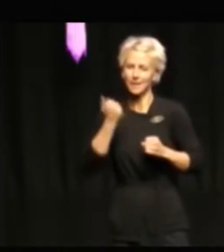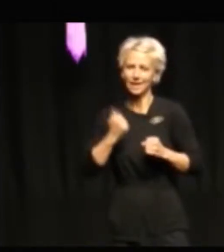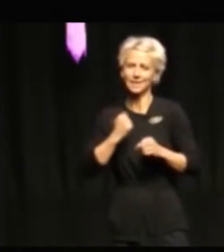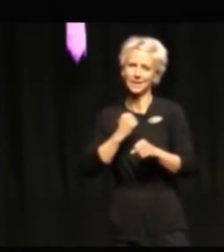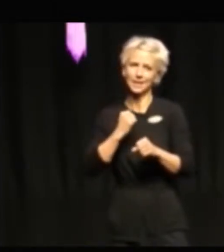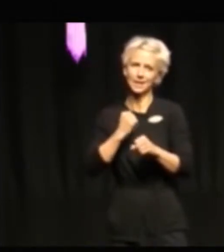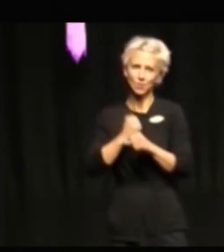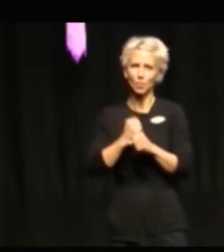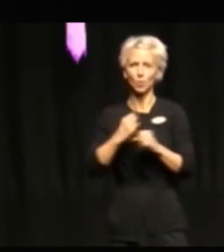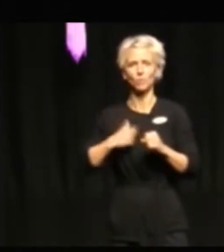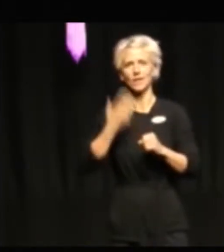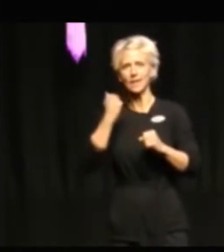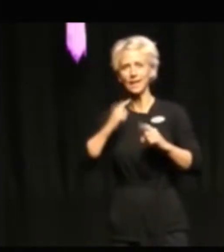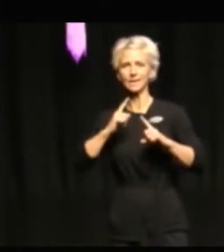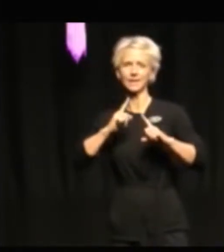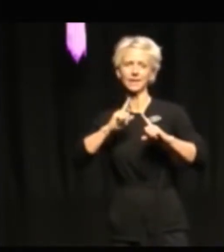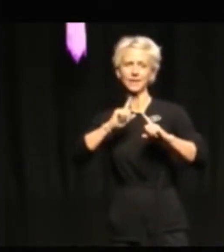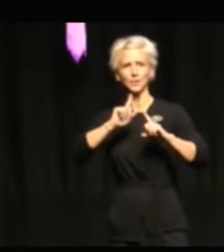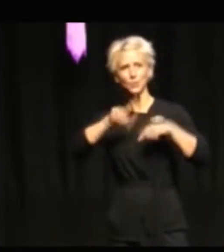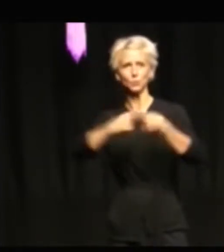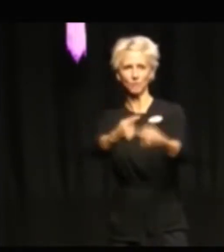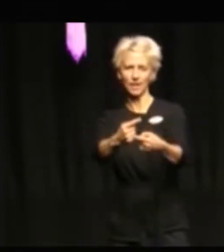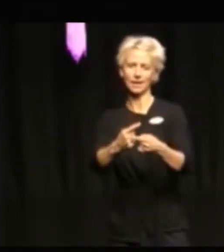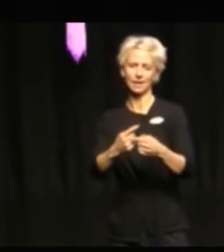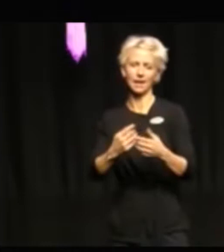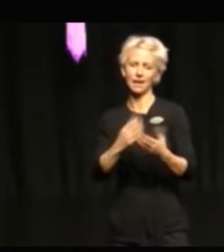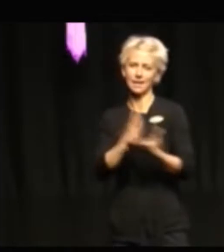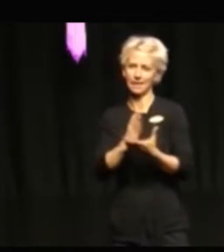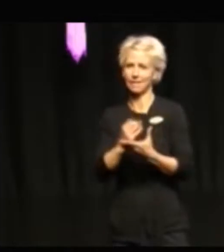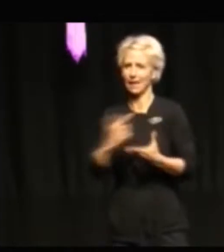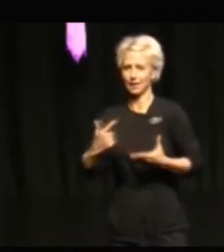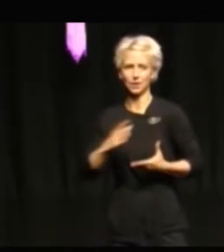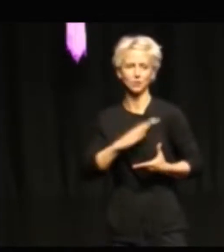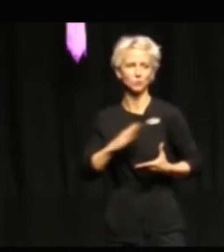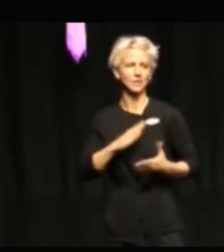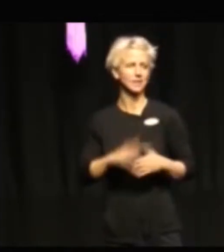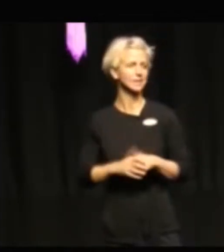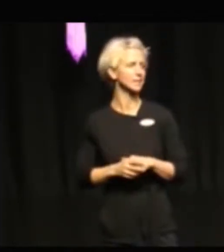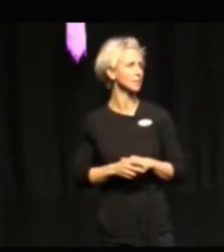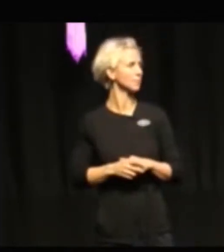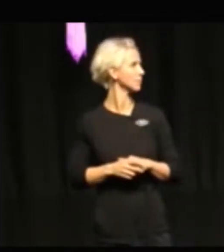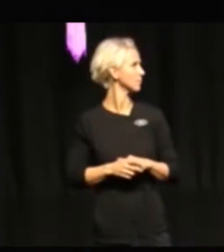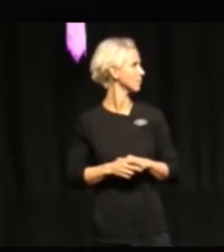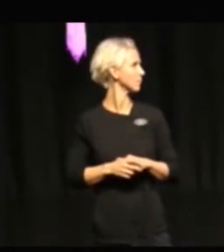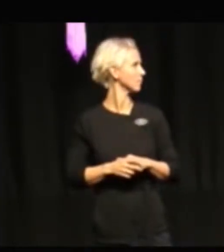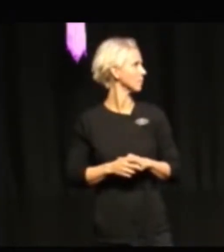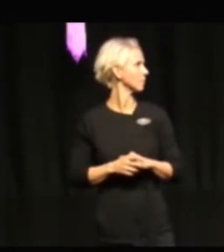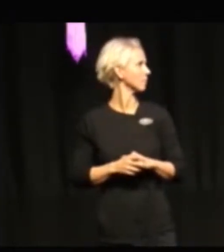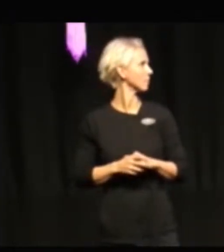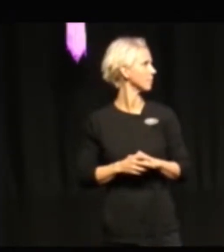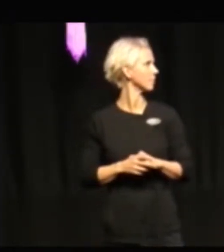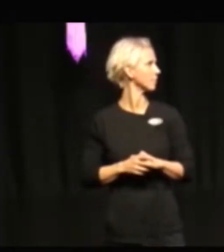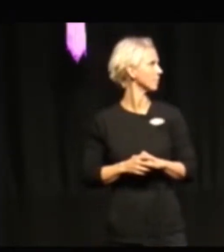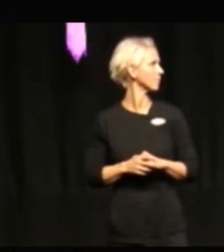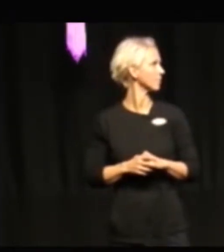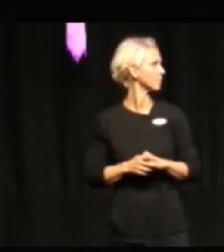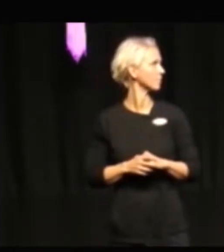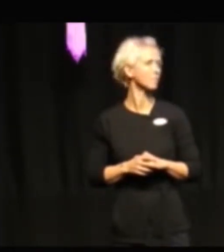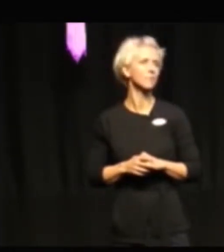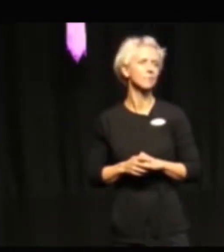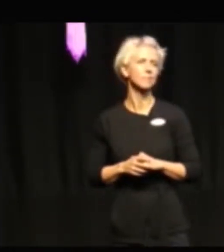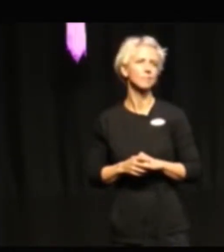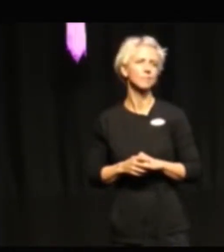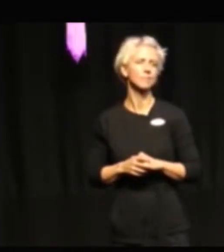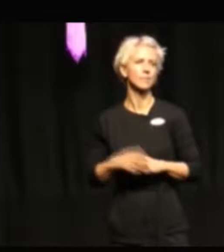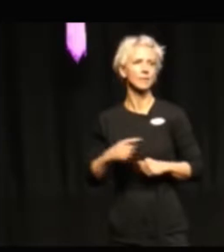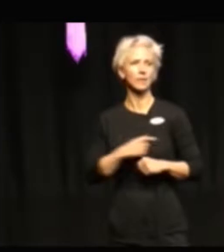a progressive realization of these rights. Fian, as we said in the presentation, we've been working